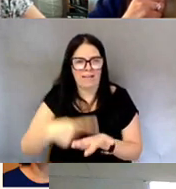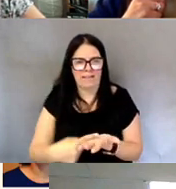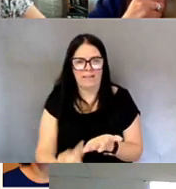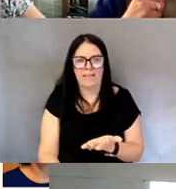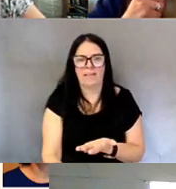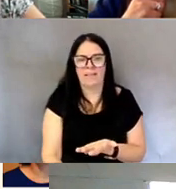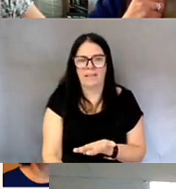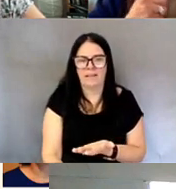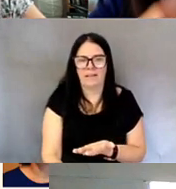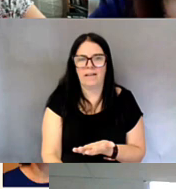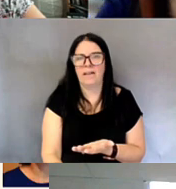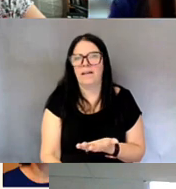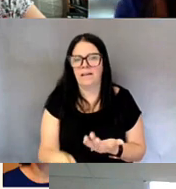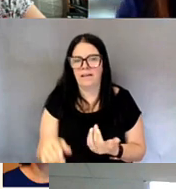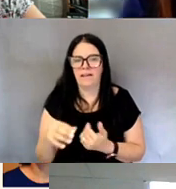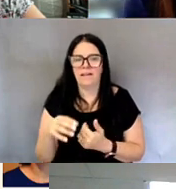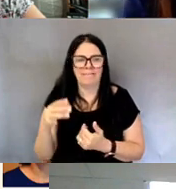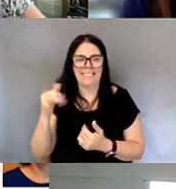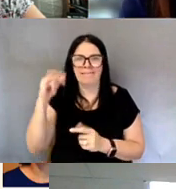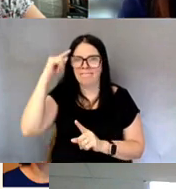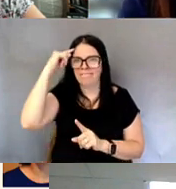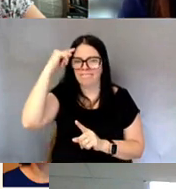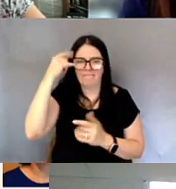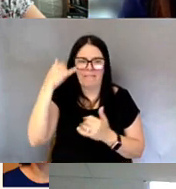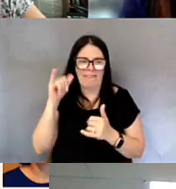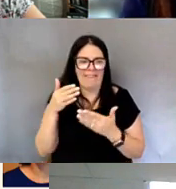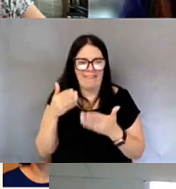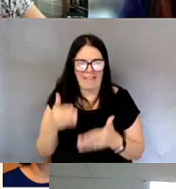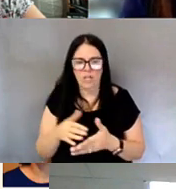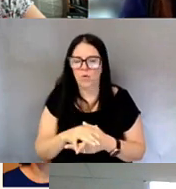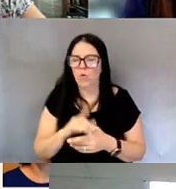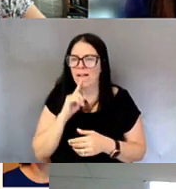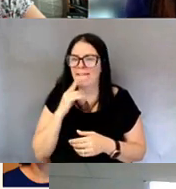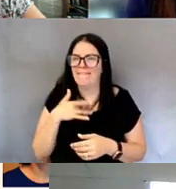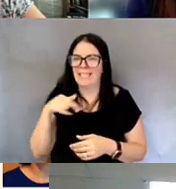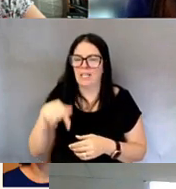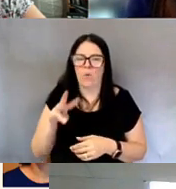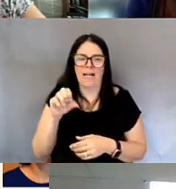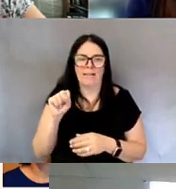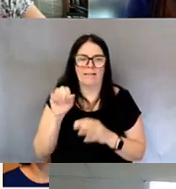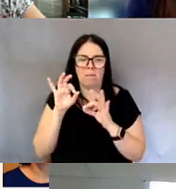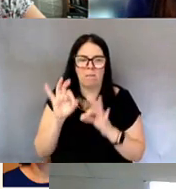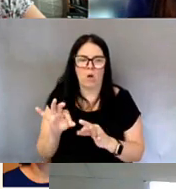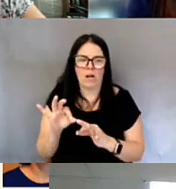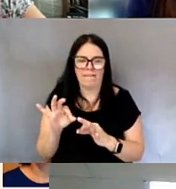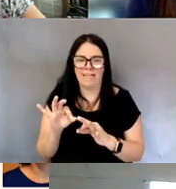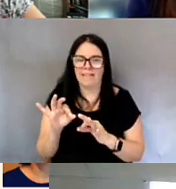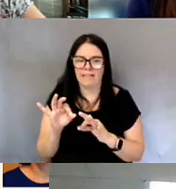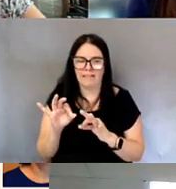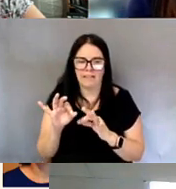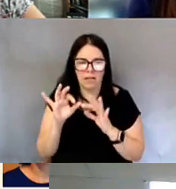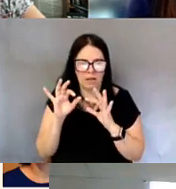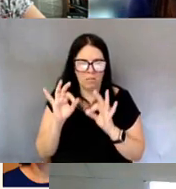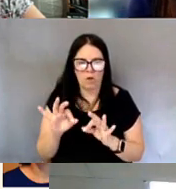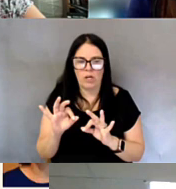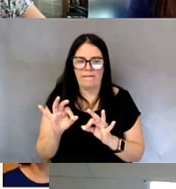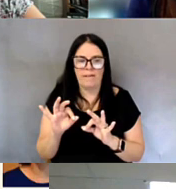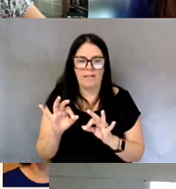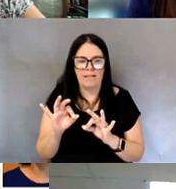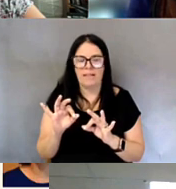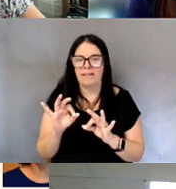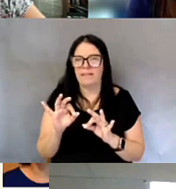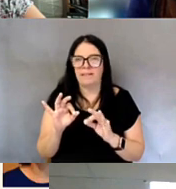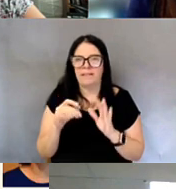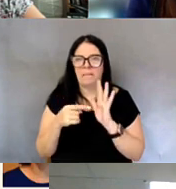were discussing. So it was a perfect, like monthly was a perfect phase for